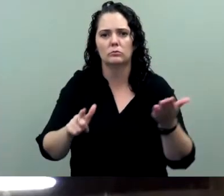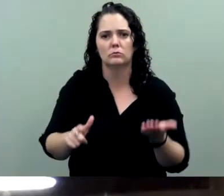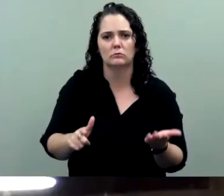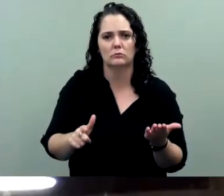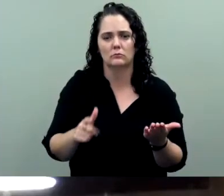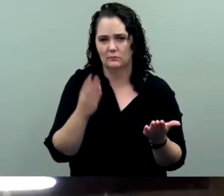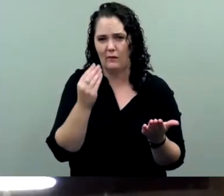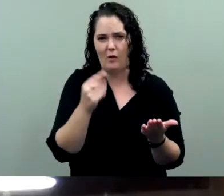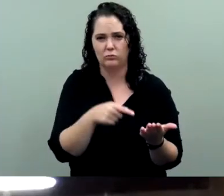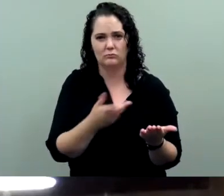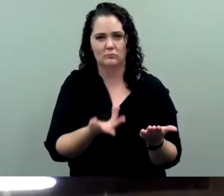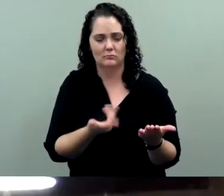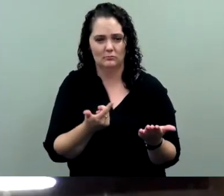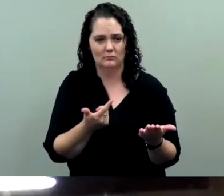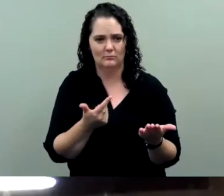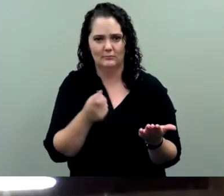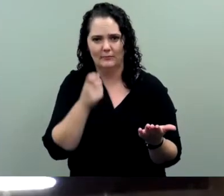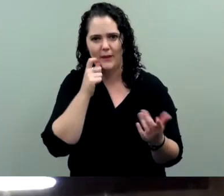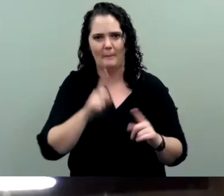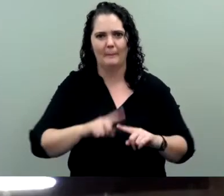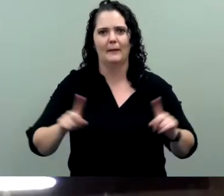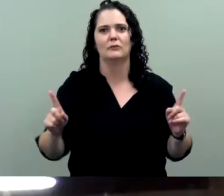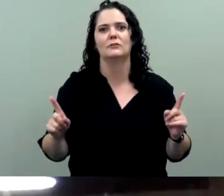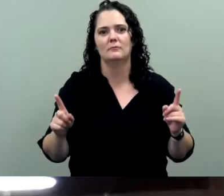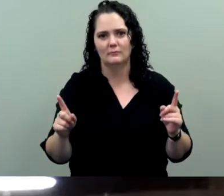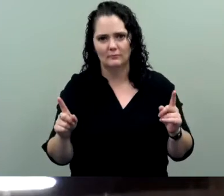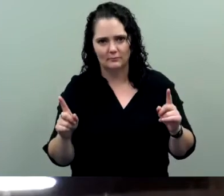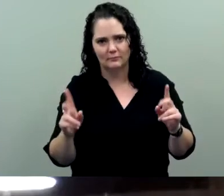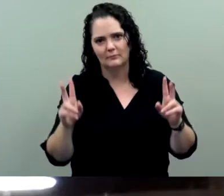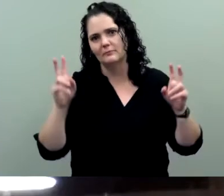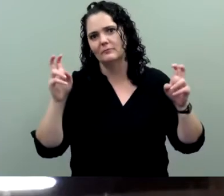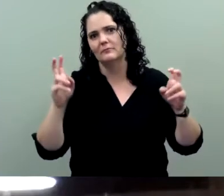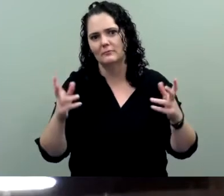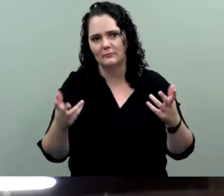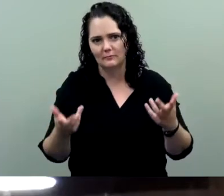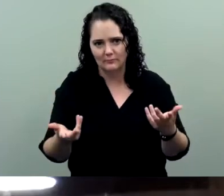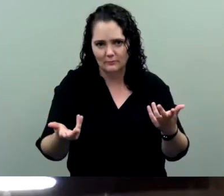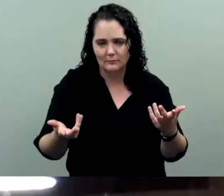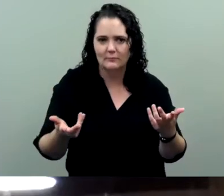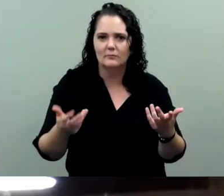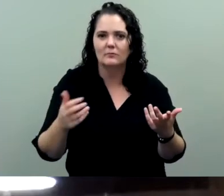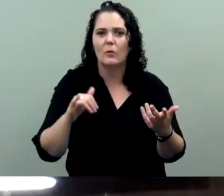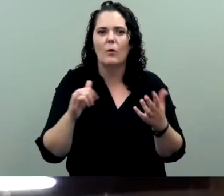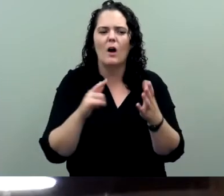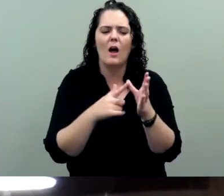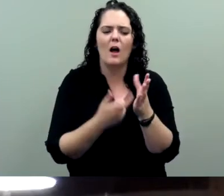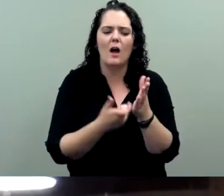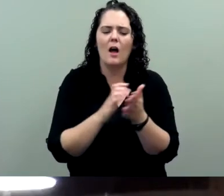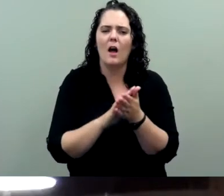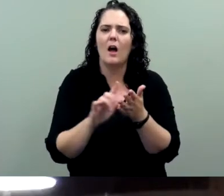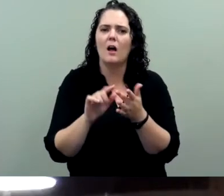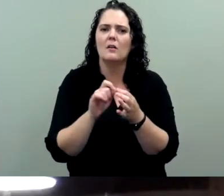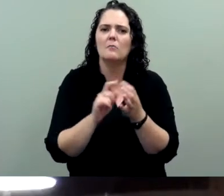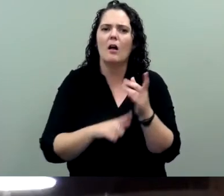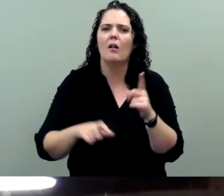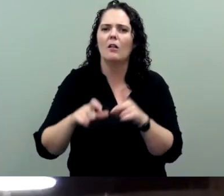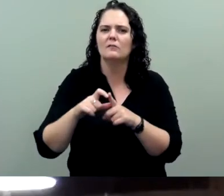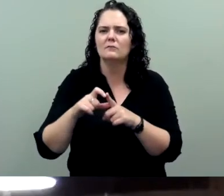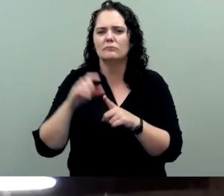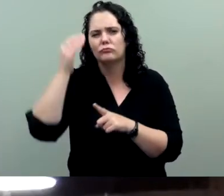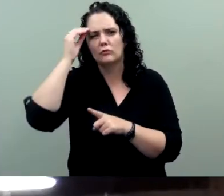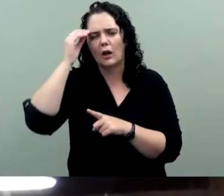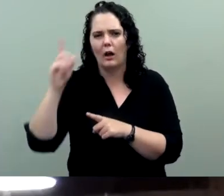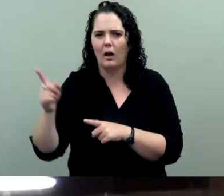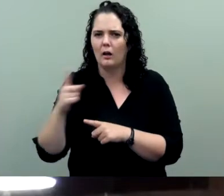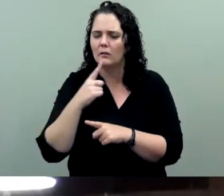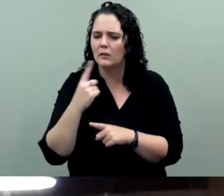portrait prizes, like the Archibald Prize, even require that people state that they were working from life at some point in the making of a